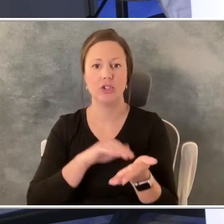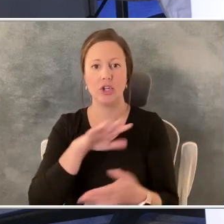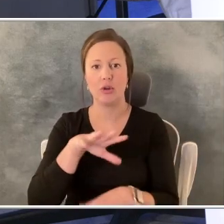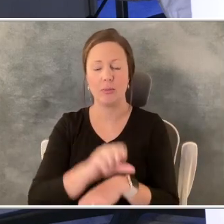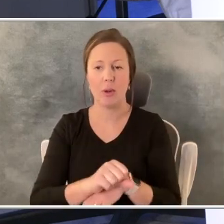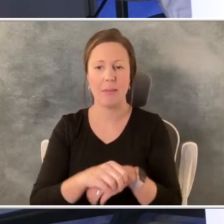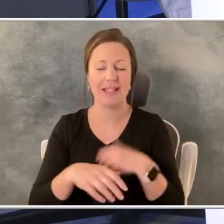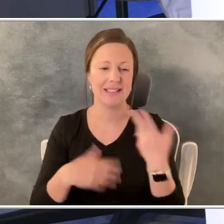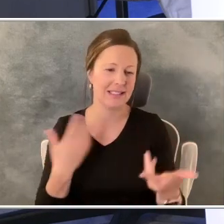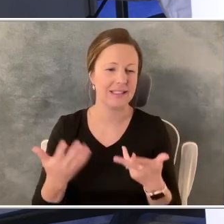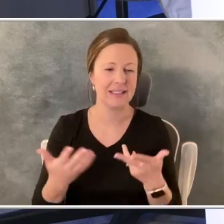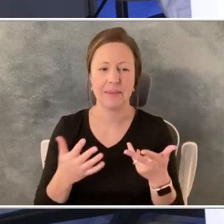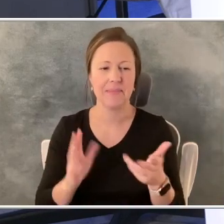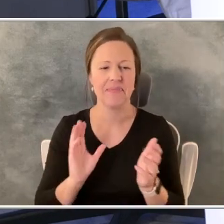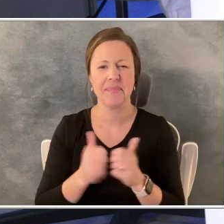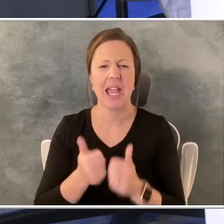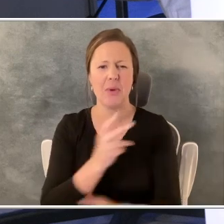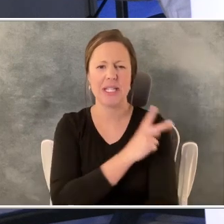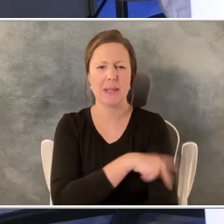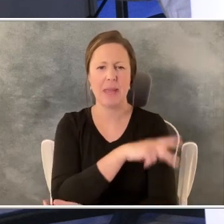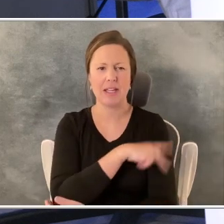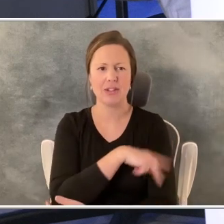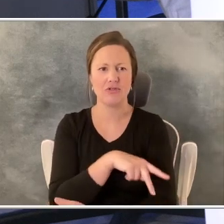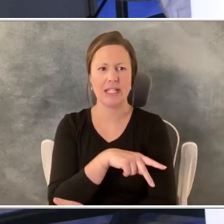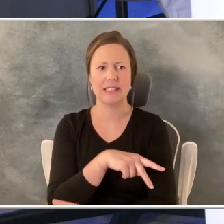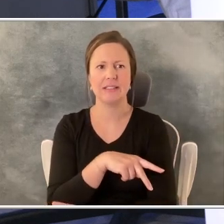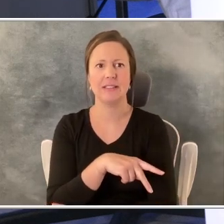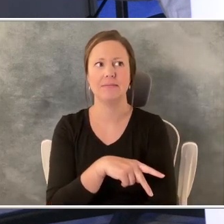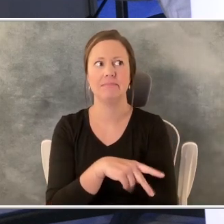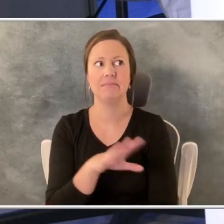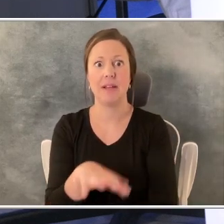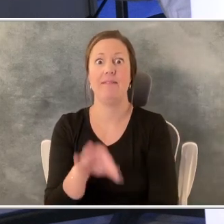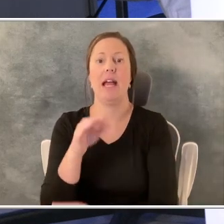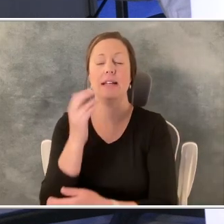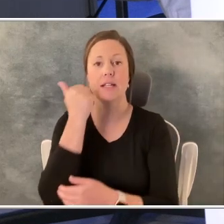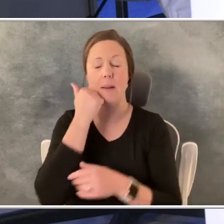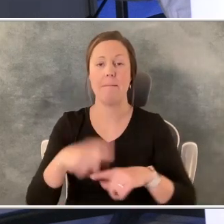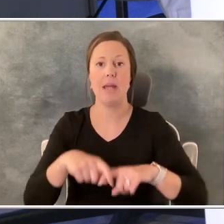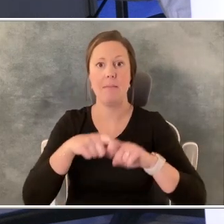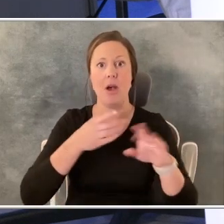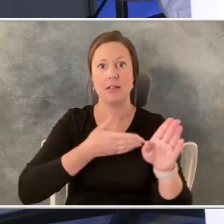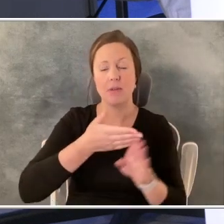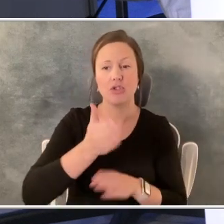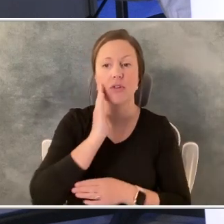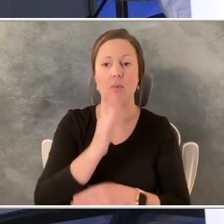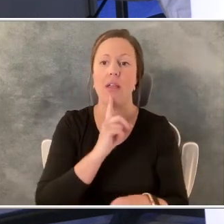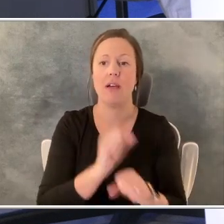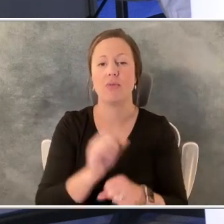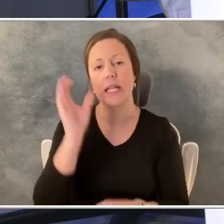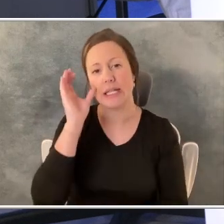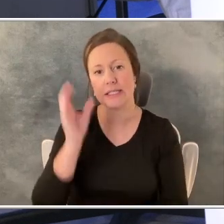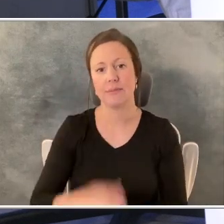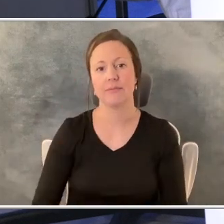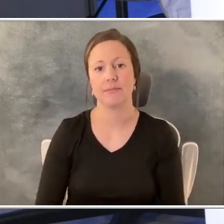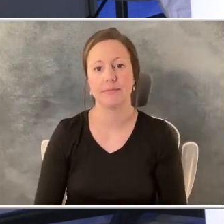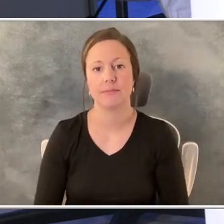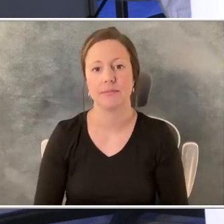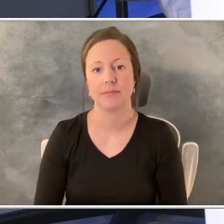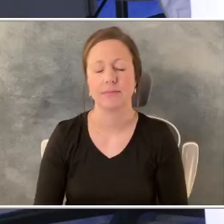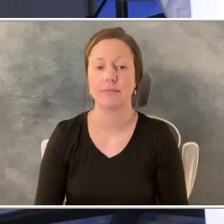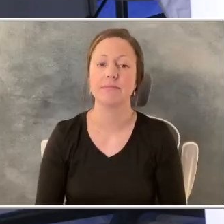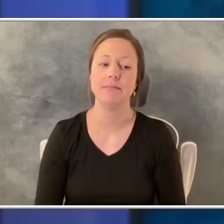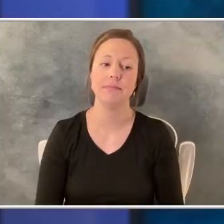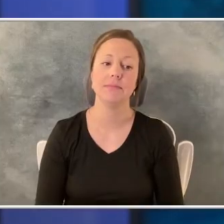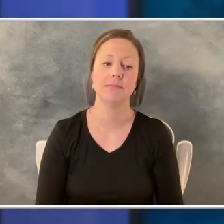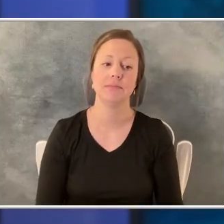how does a woman find a menopause specialist who will actually listen? Mm-hmm. Well, I think we talked a little bit earlier. I